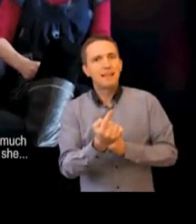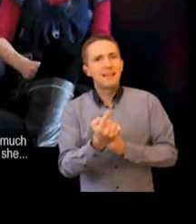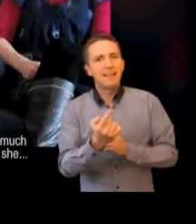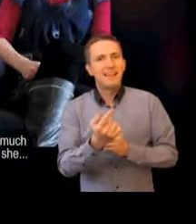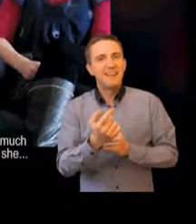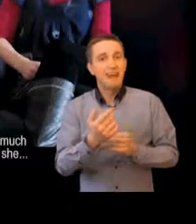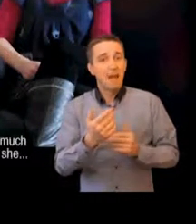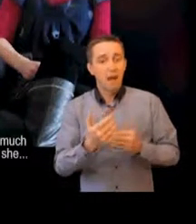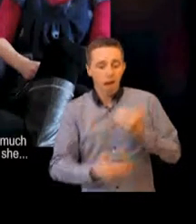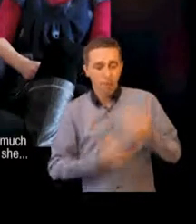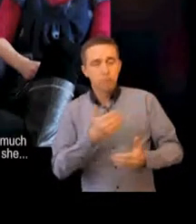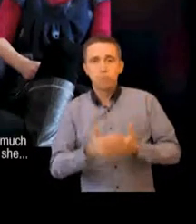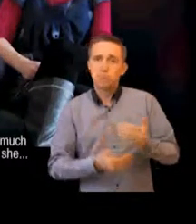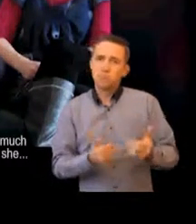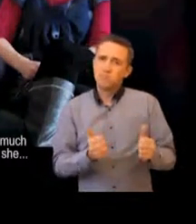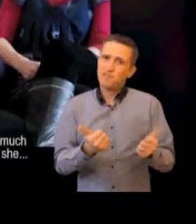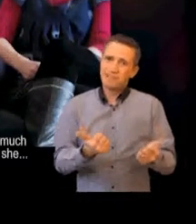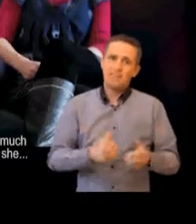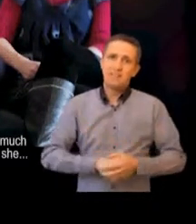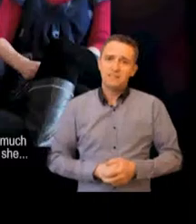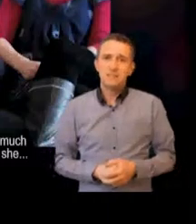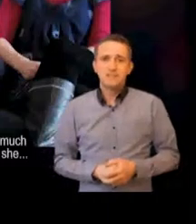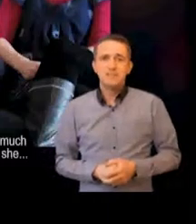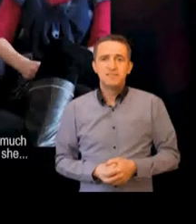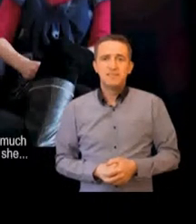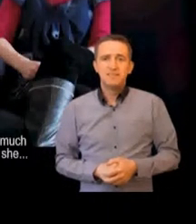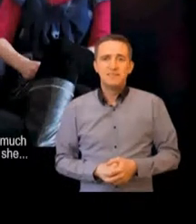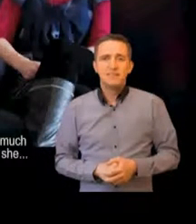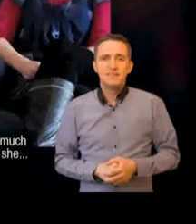know, we've done our century room at home for,